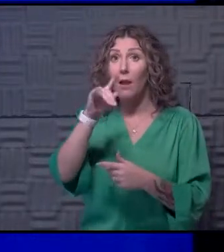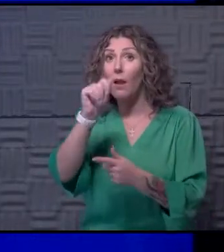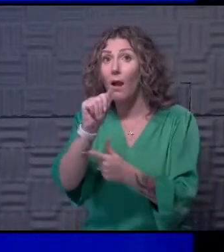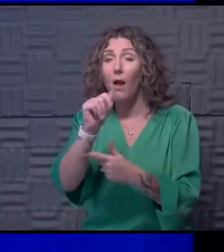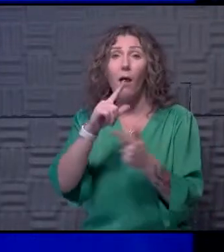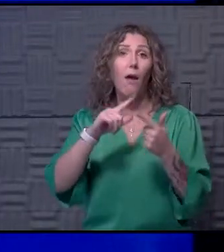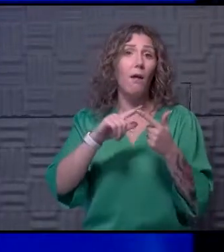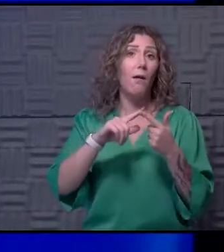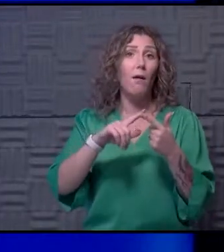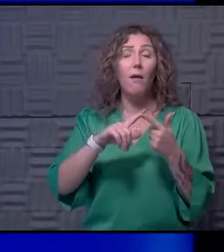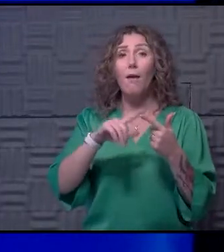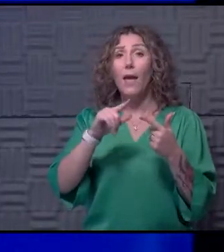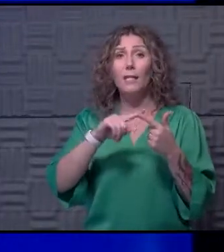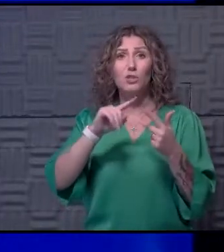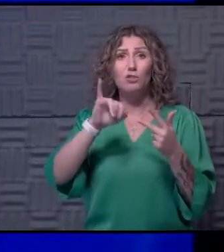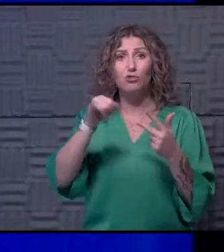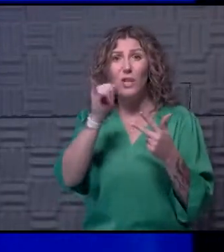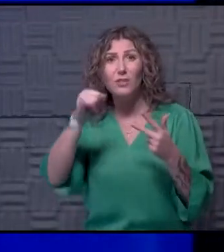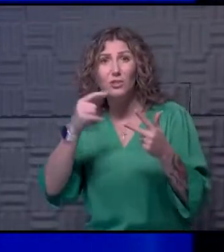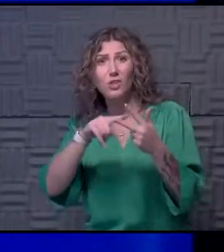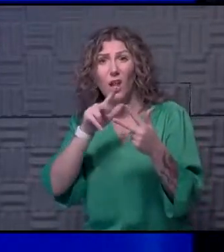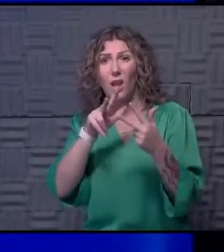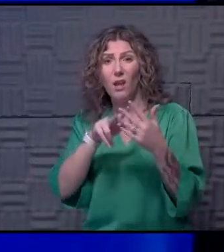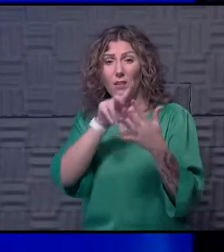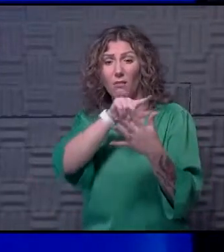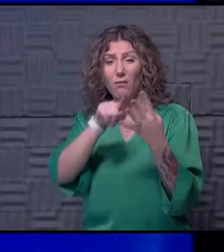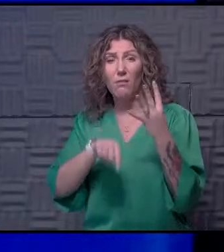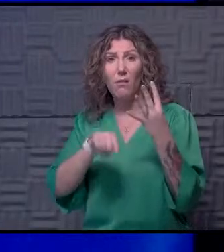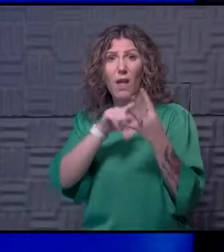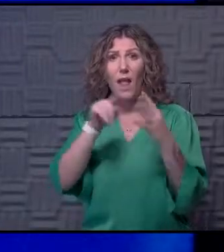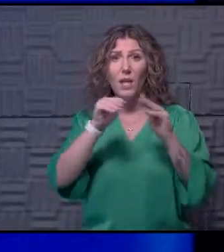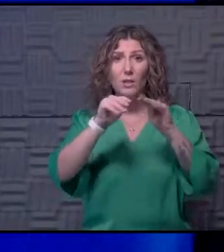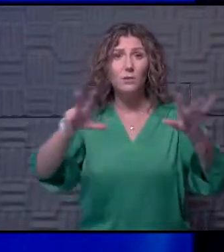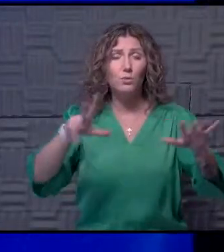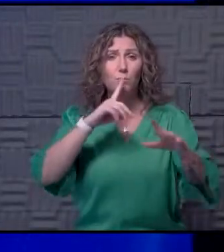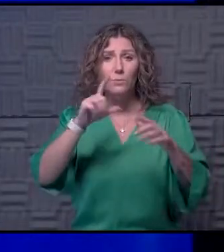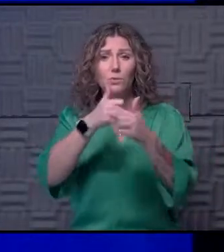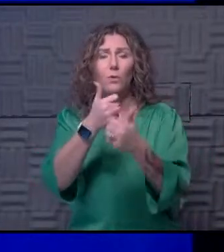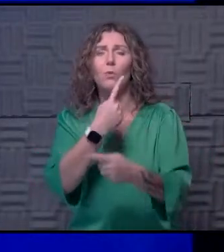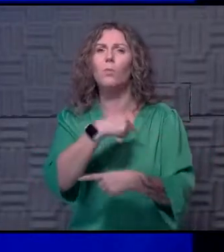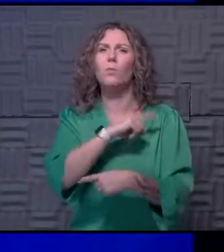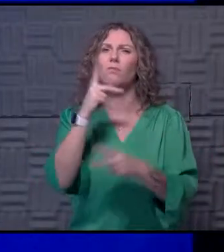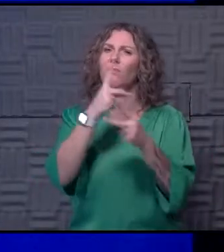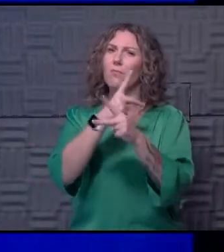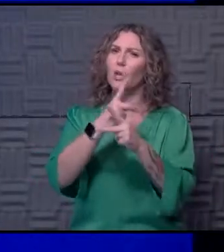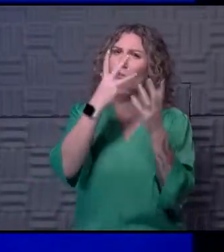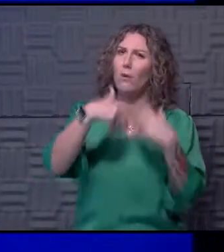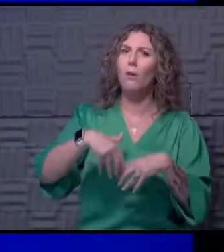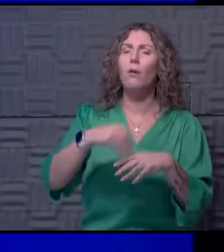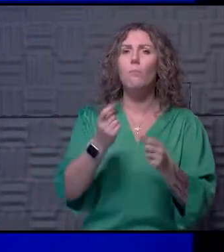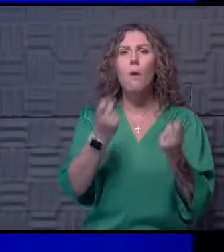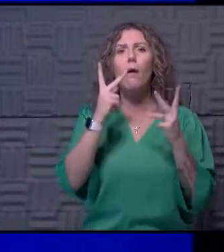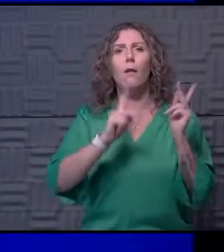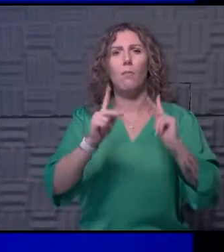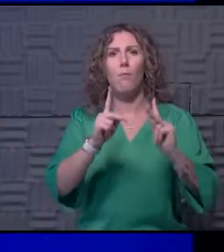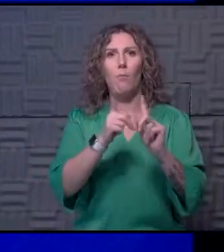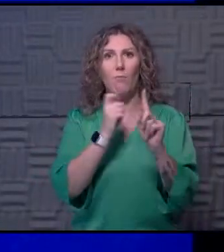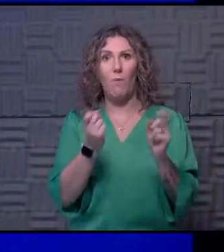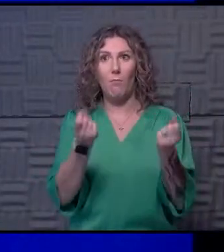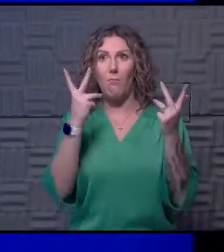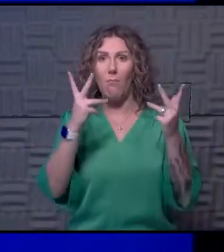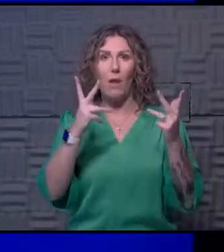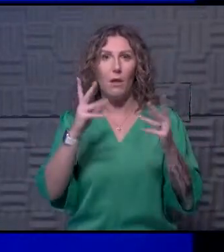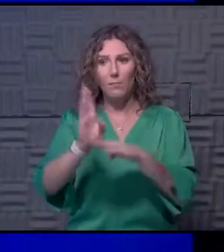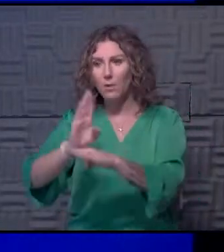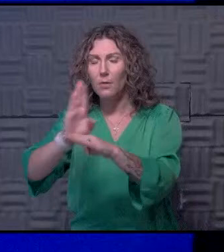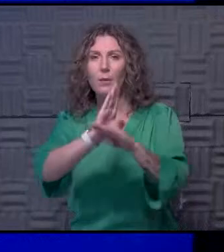vaccines are approved, because there will be a volume number, as well as there's a distribution challenge. But I think we'll figure out the distribution challenge. A lot of work from a lot of folks. But I think that we got to make